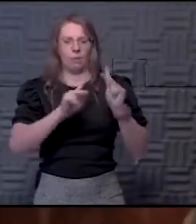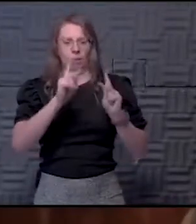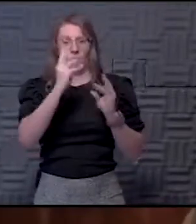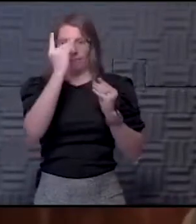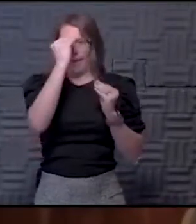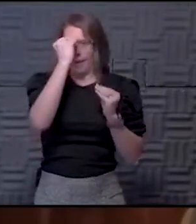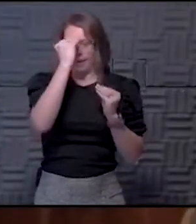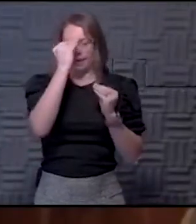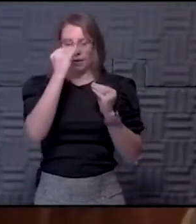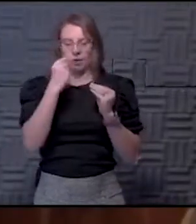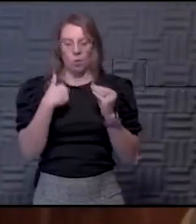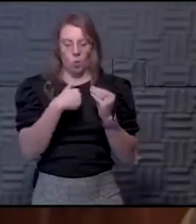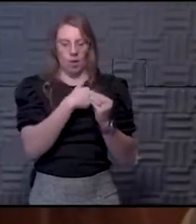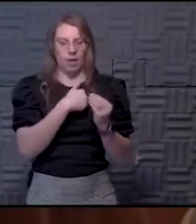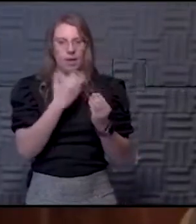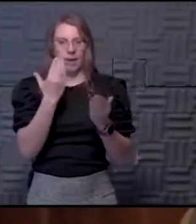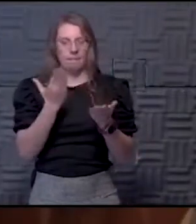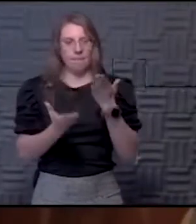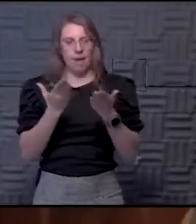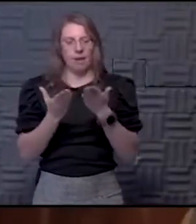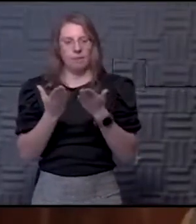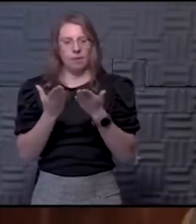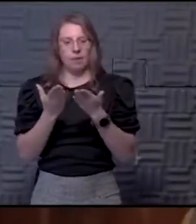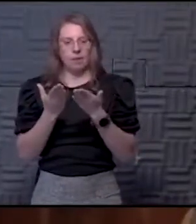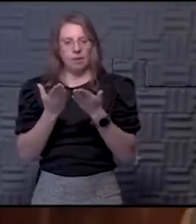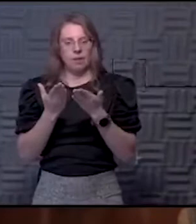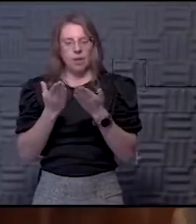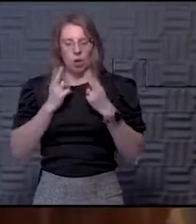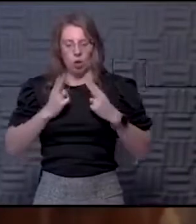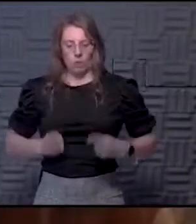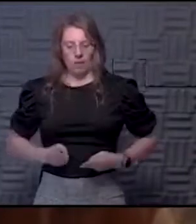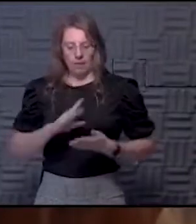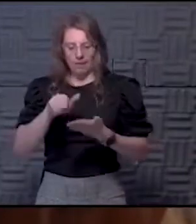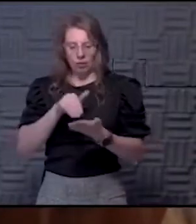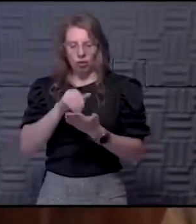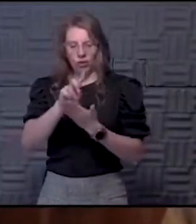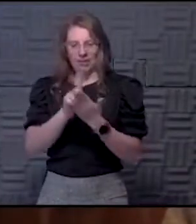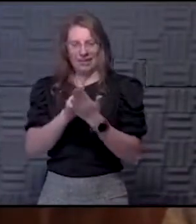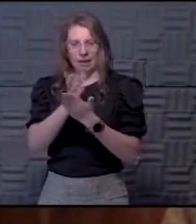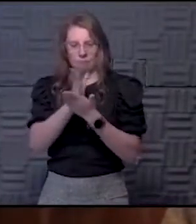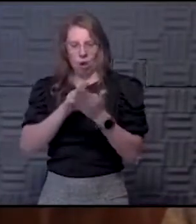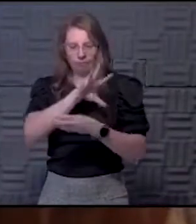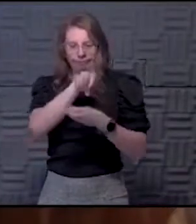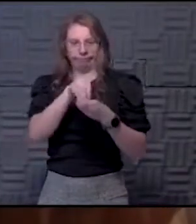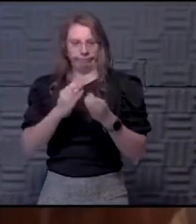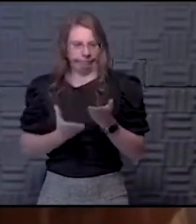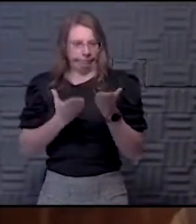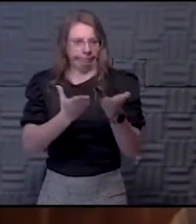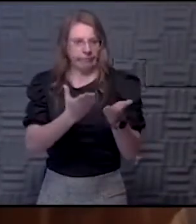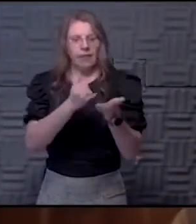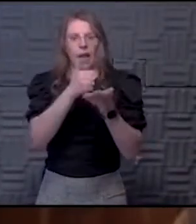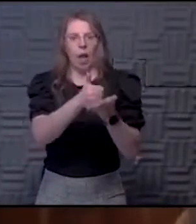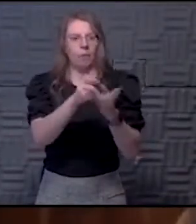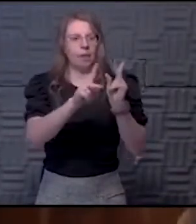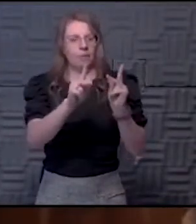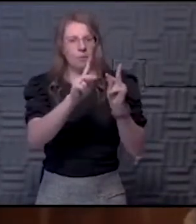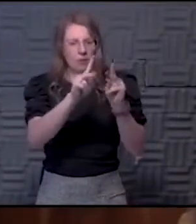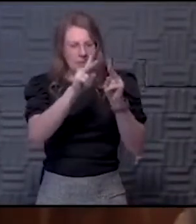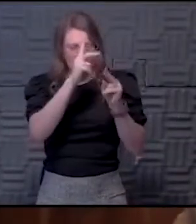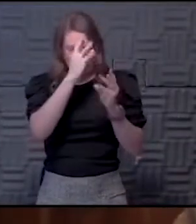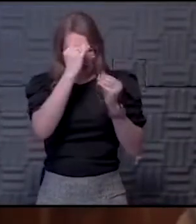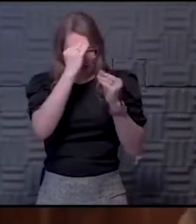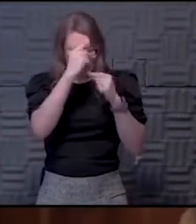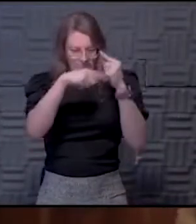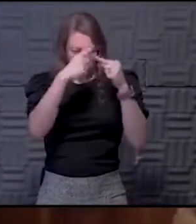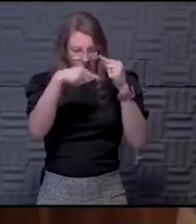think and how we might bring a human-centered design aspect to helping people think through that. And maybe